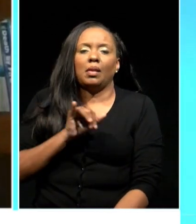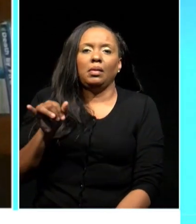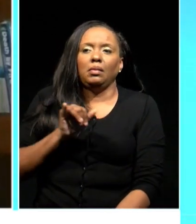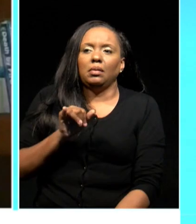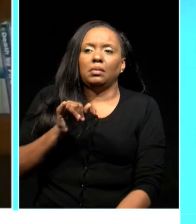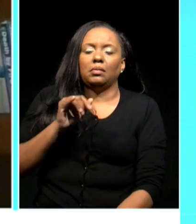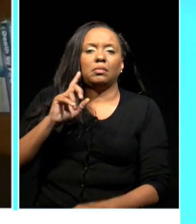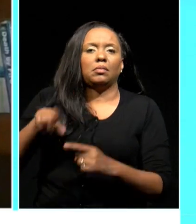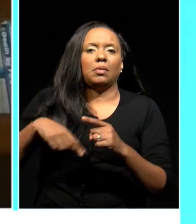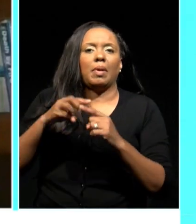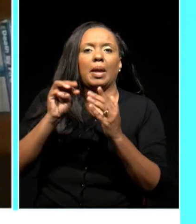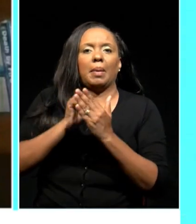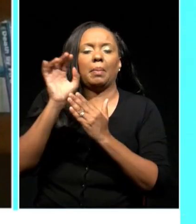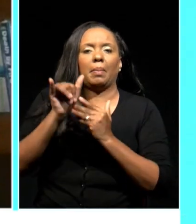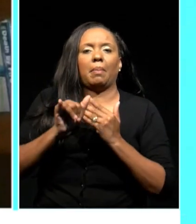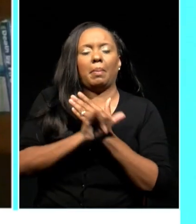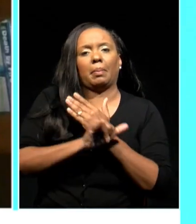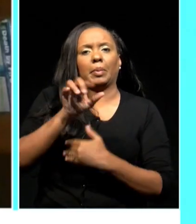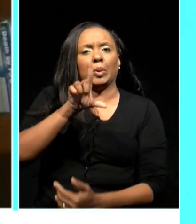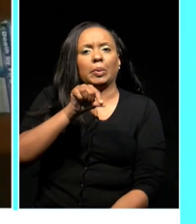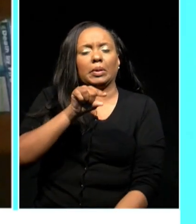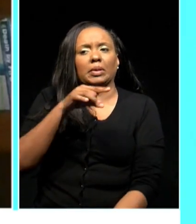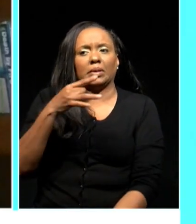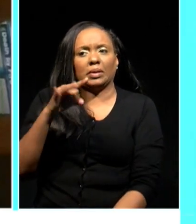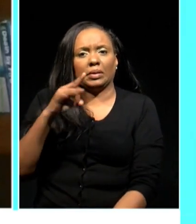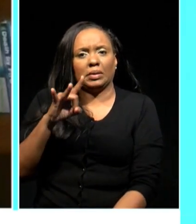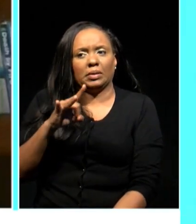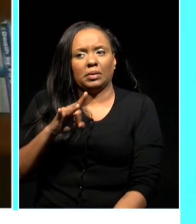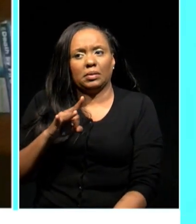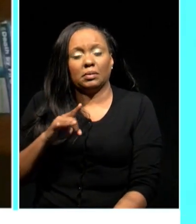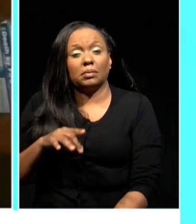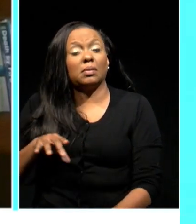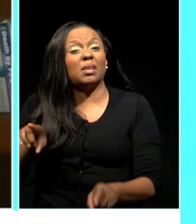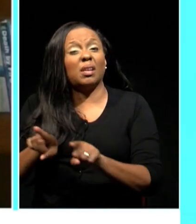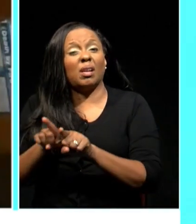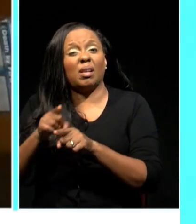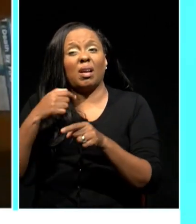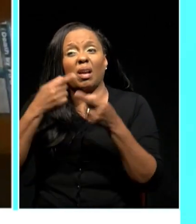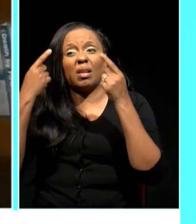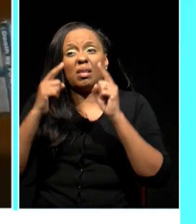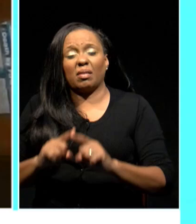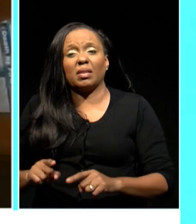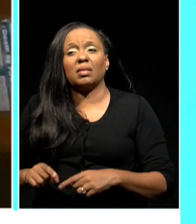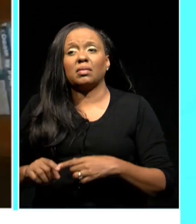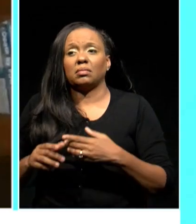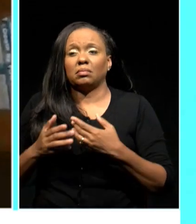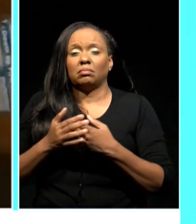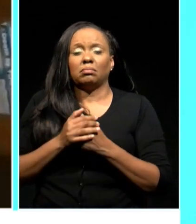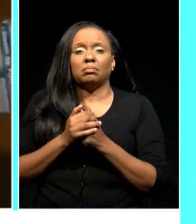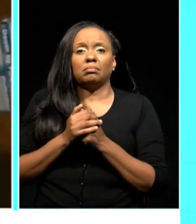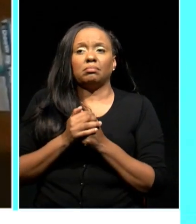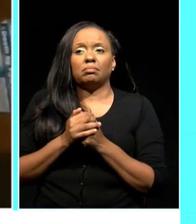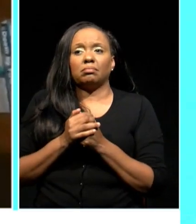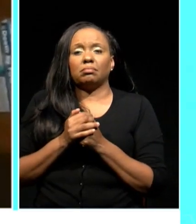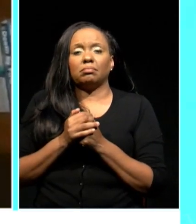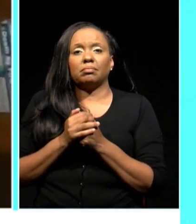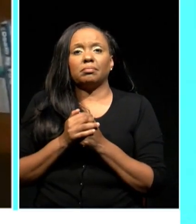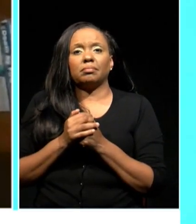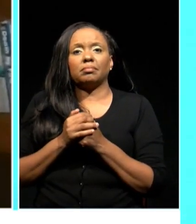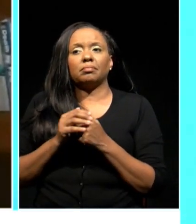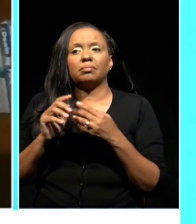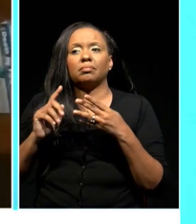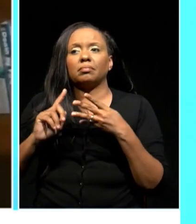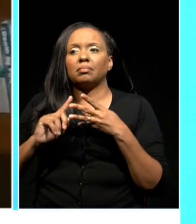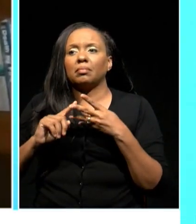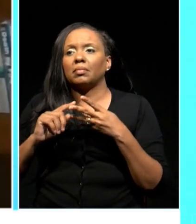mid 2018. And I also would agree with Professor Barajad that a low light had to do with was also to do with the fact that we didn't